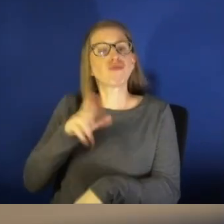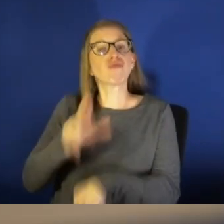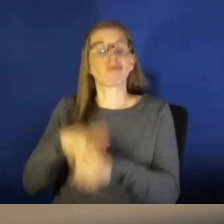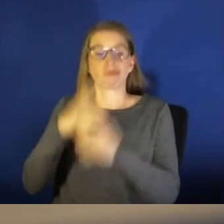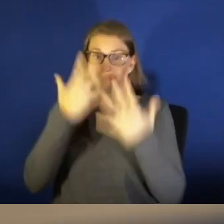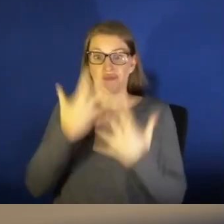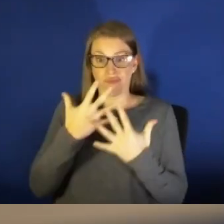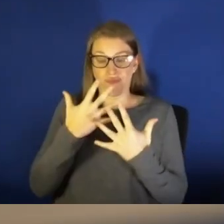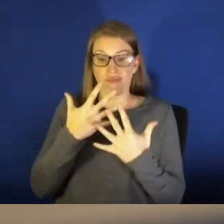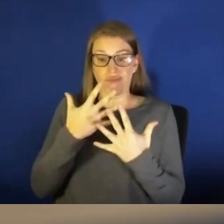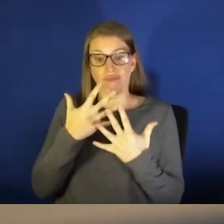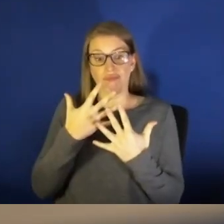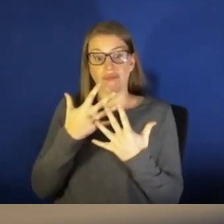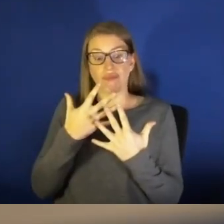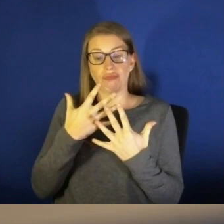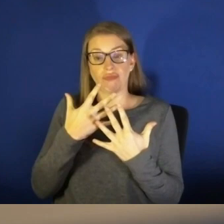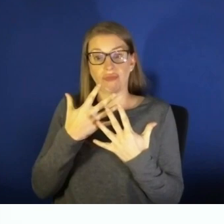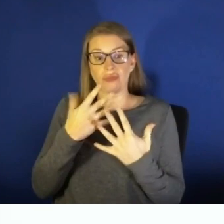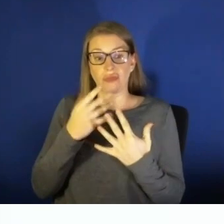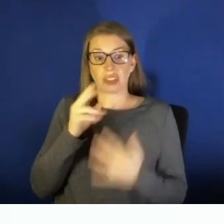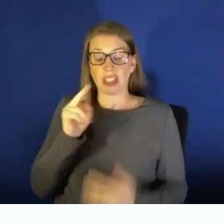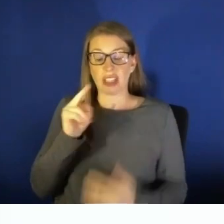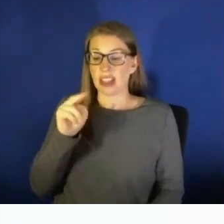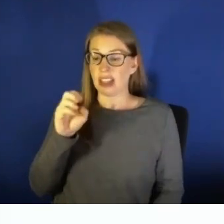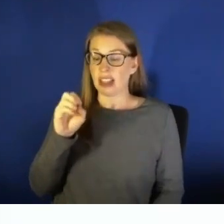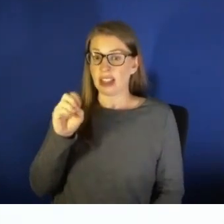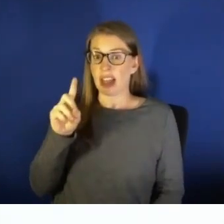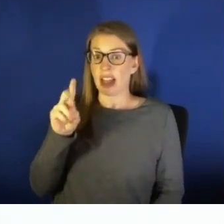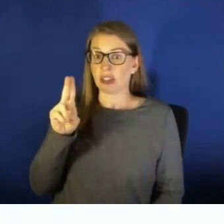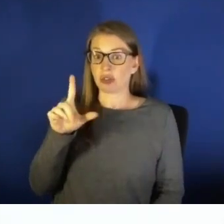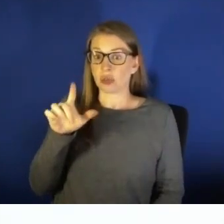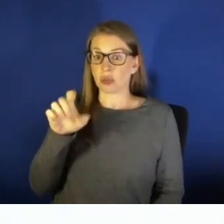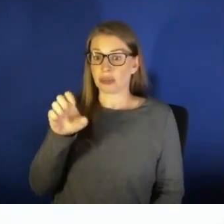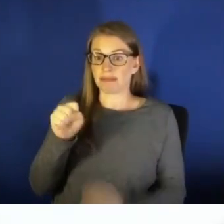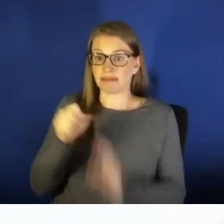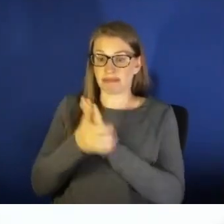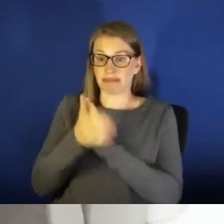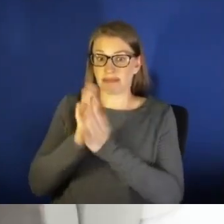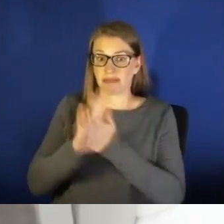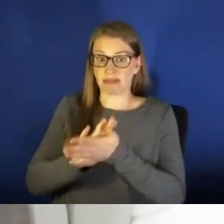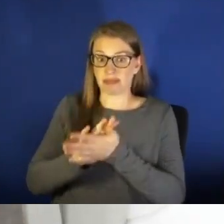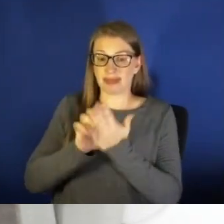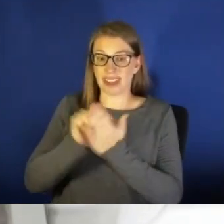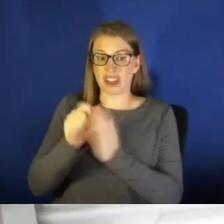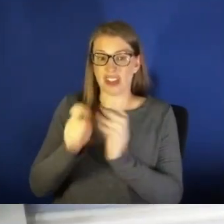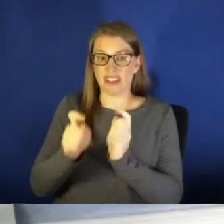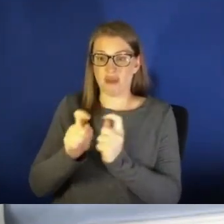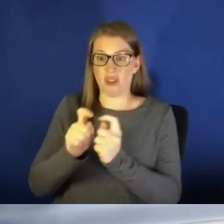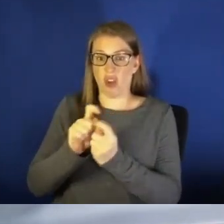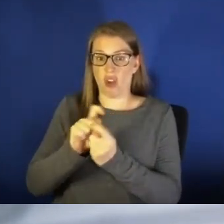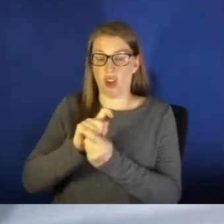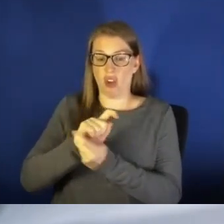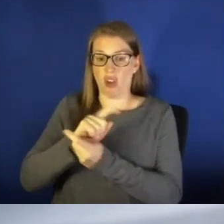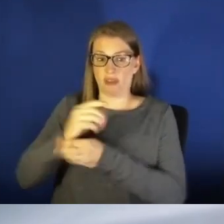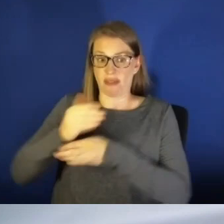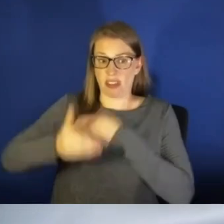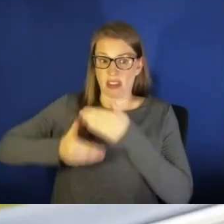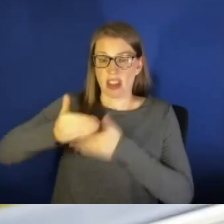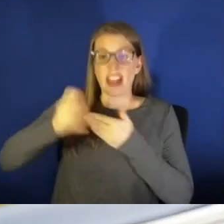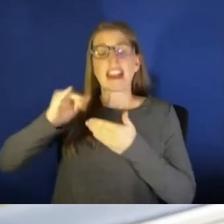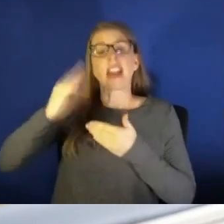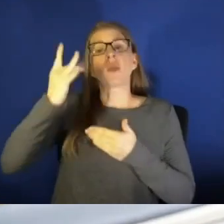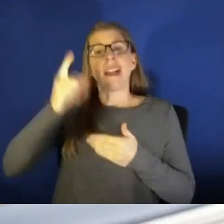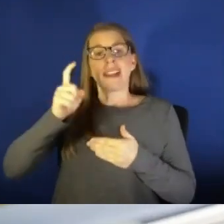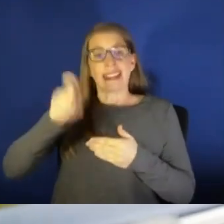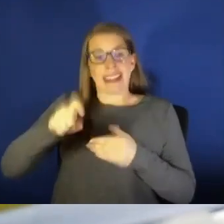Unfortunately, the little nodules and such that turn into cancer, they evolve over time. So this is really important of why you need continuous